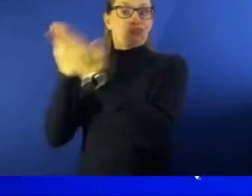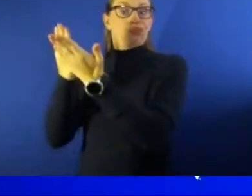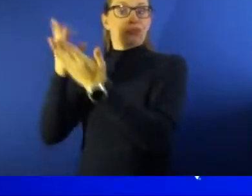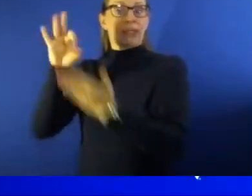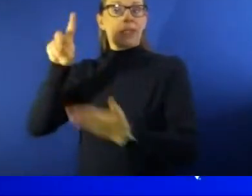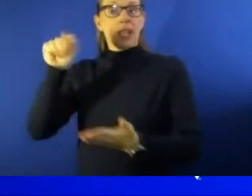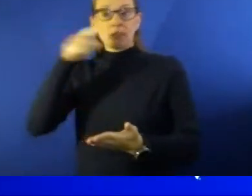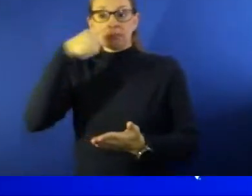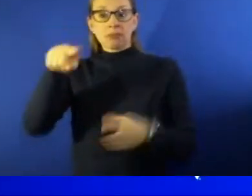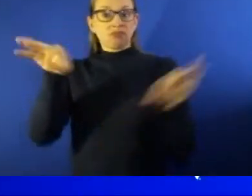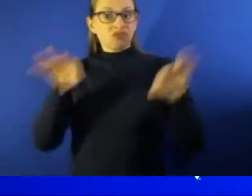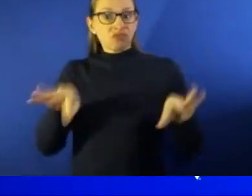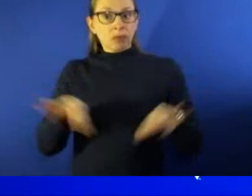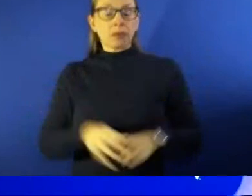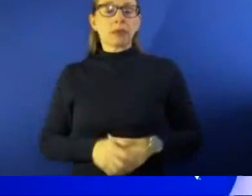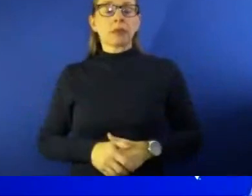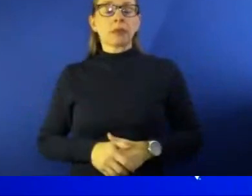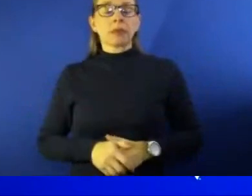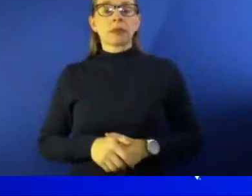is the